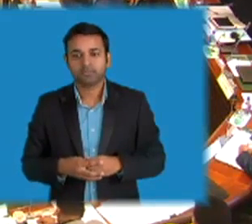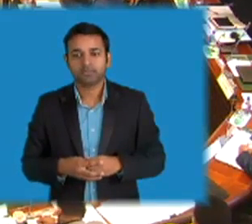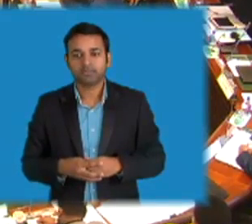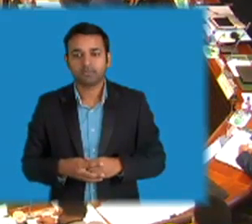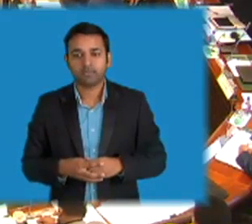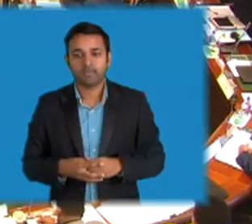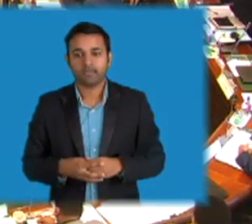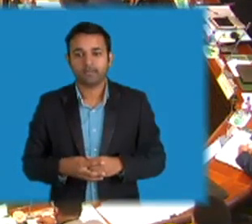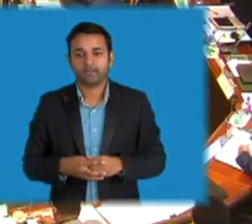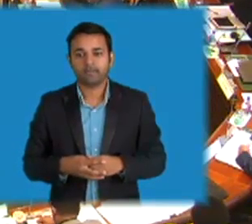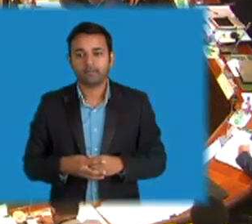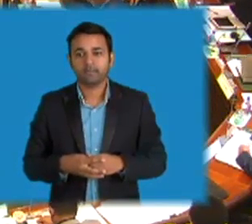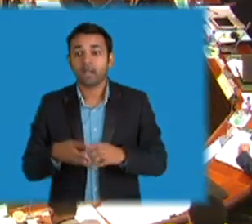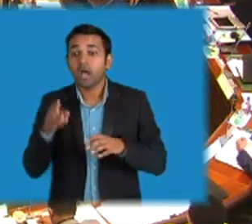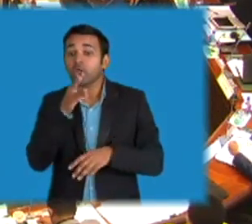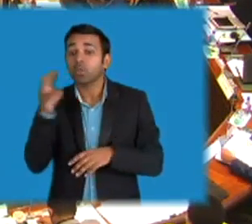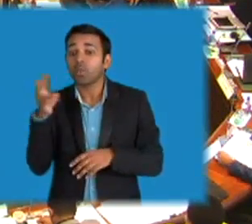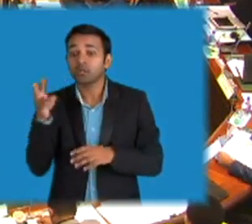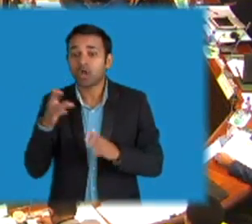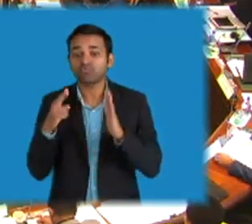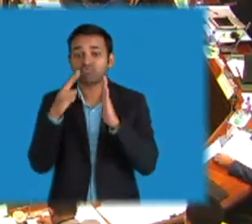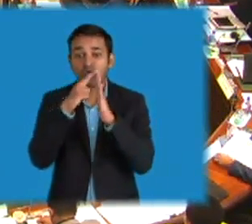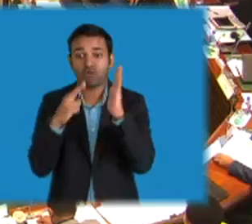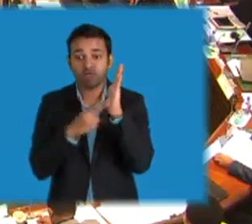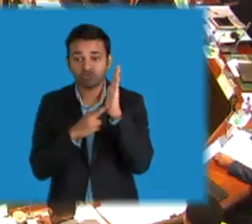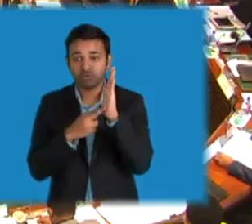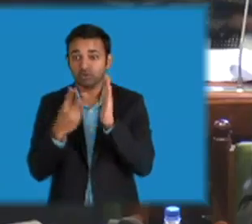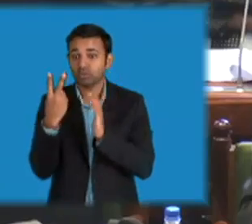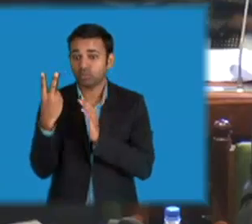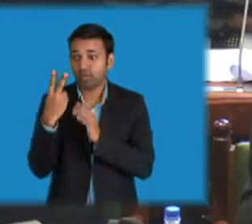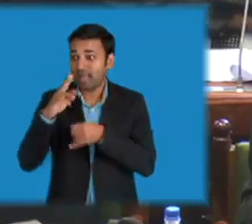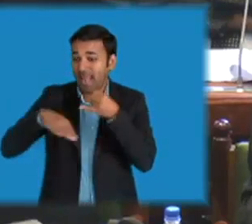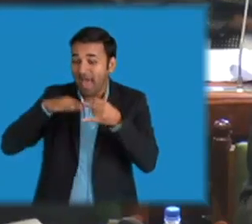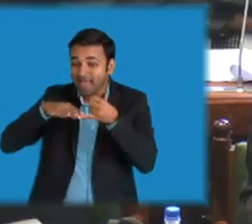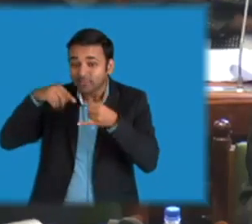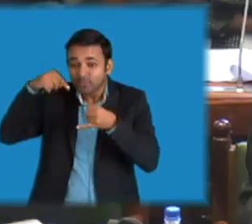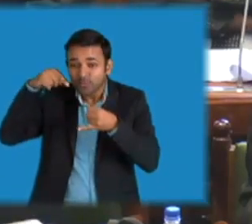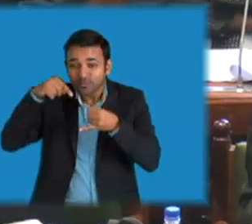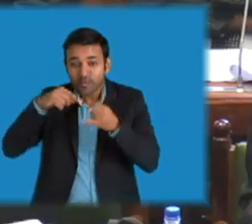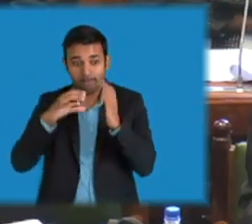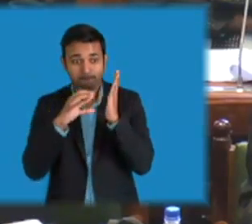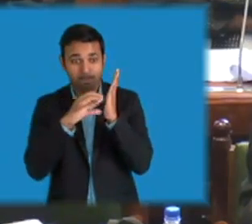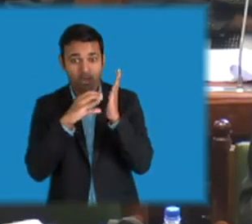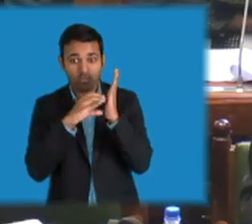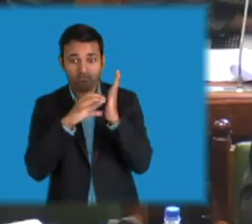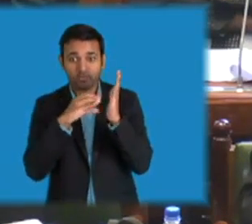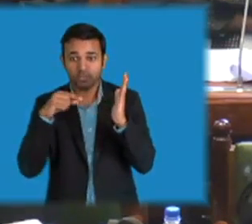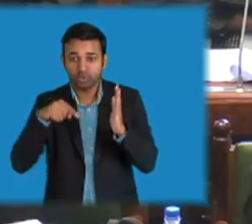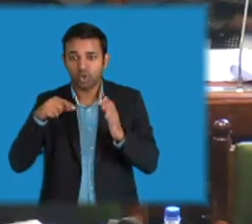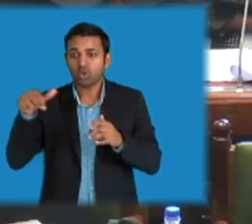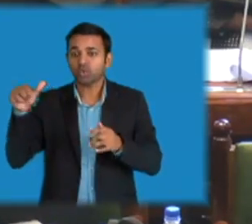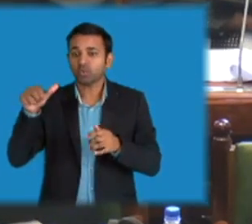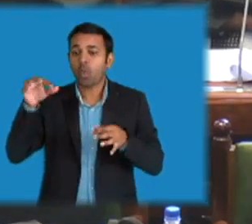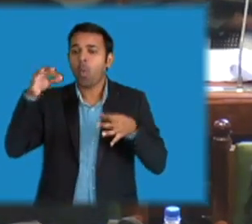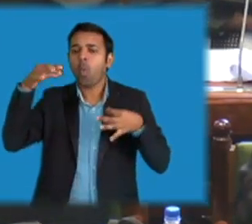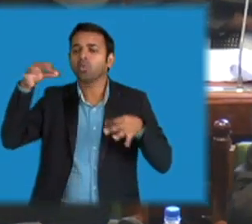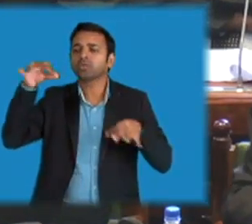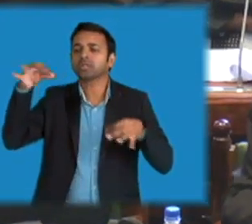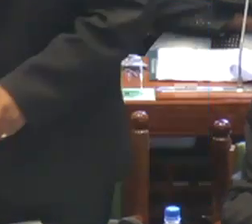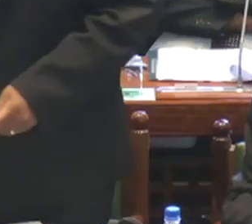which is the word regulation 2 on the second last paragraph. It should be audit, section 55 of the audit.